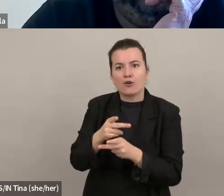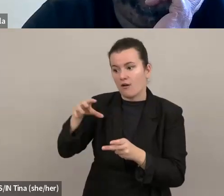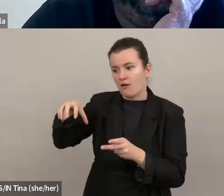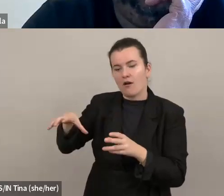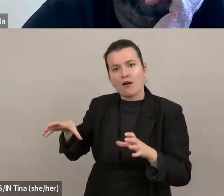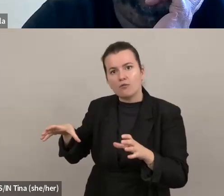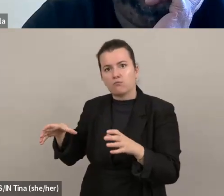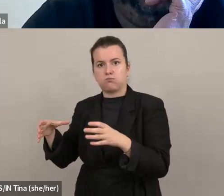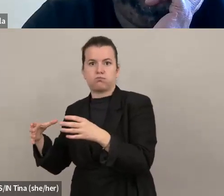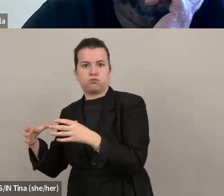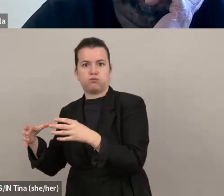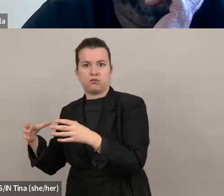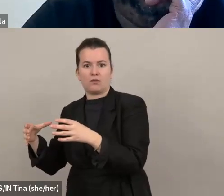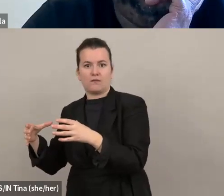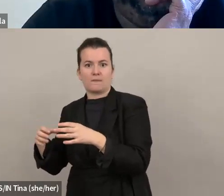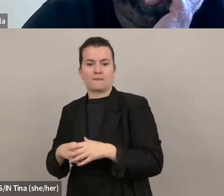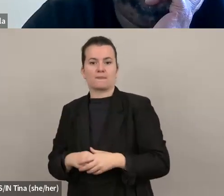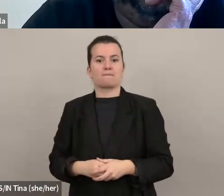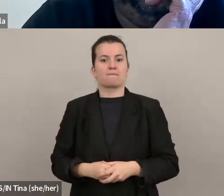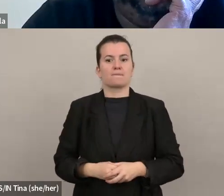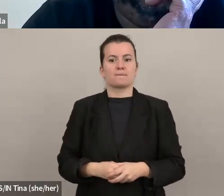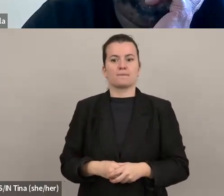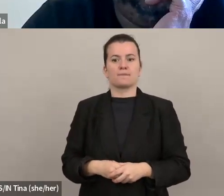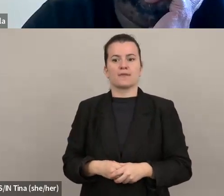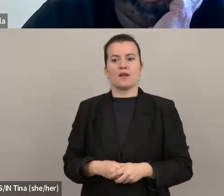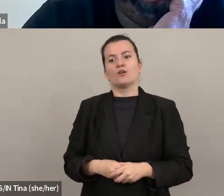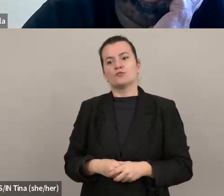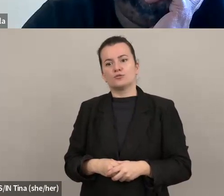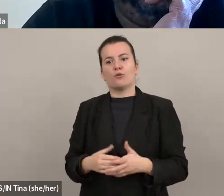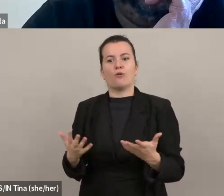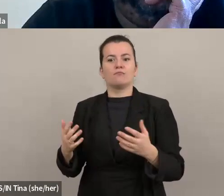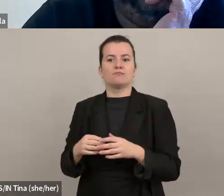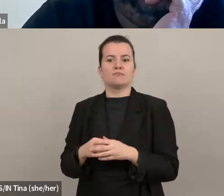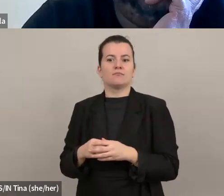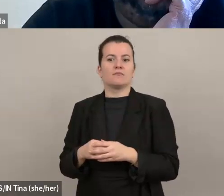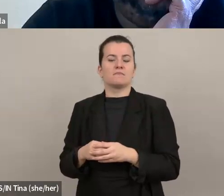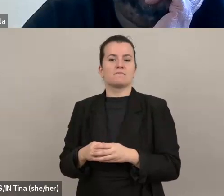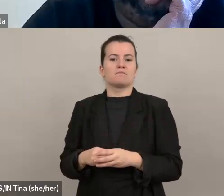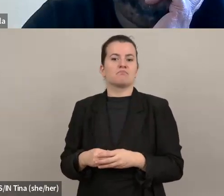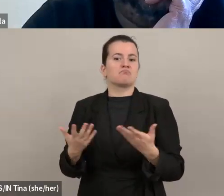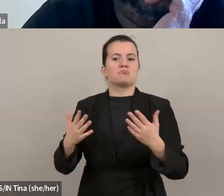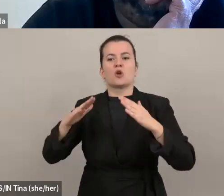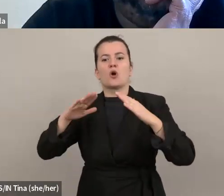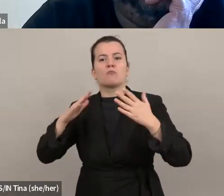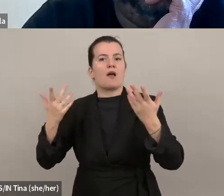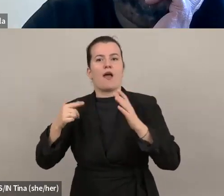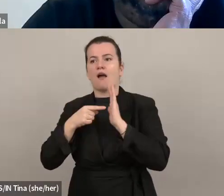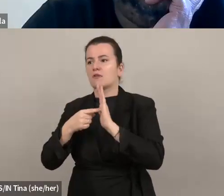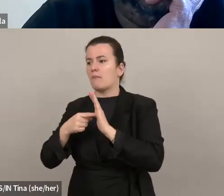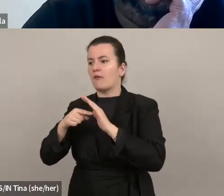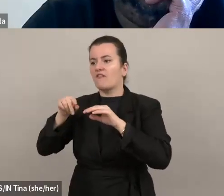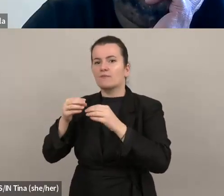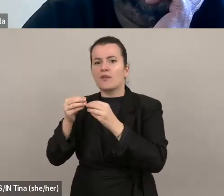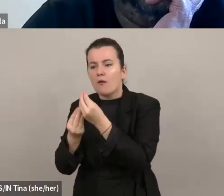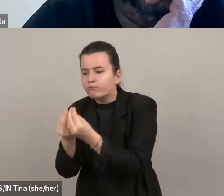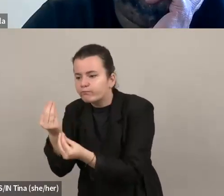places where you can get your community supported farm grown vegetables, where you can